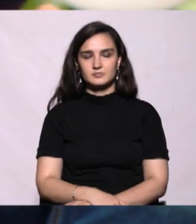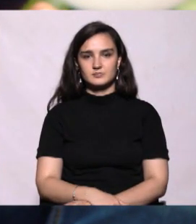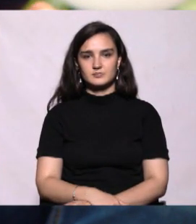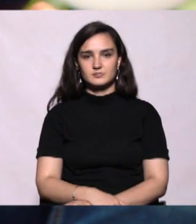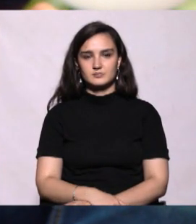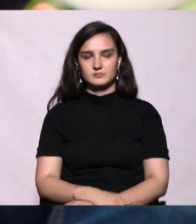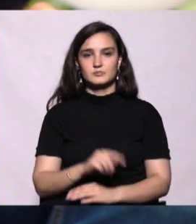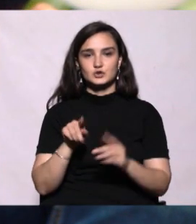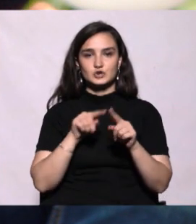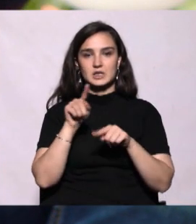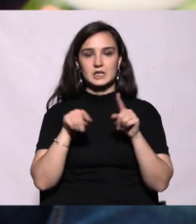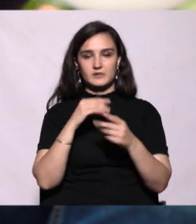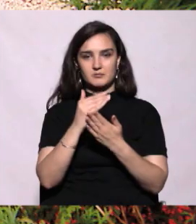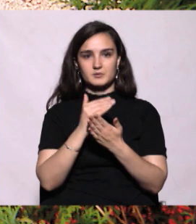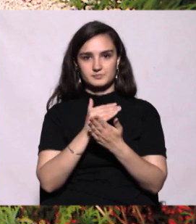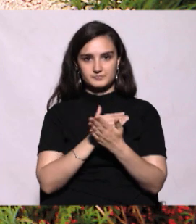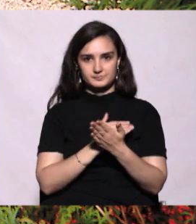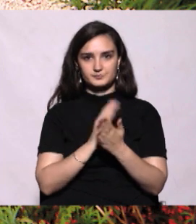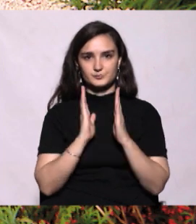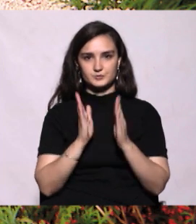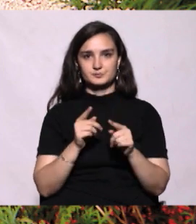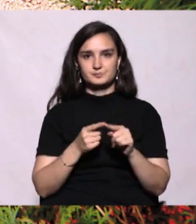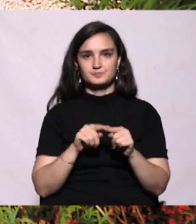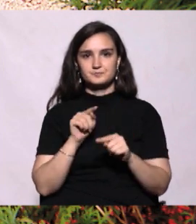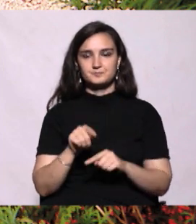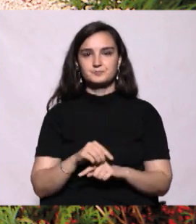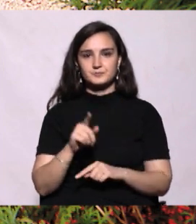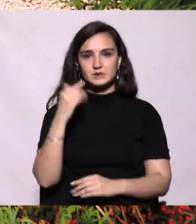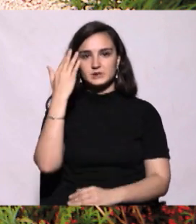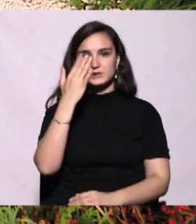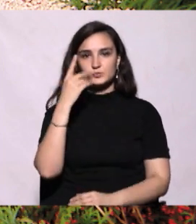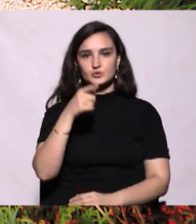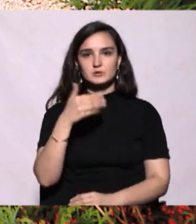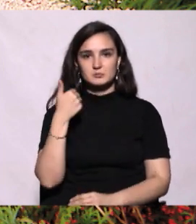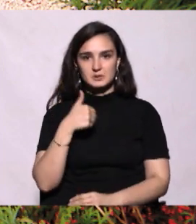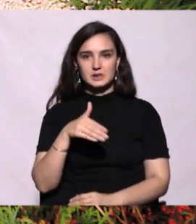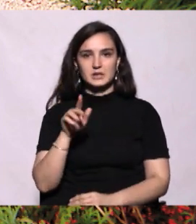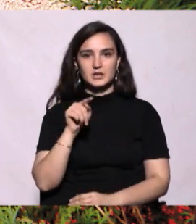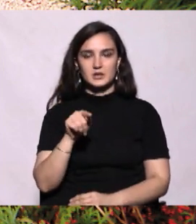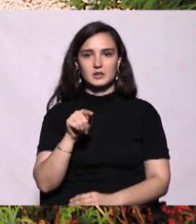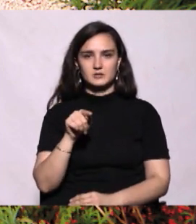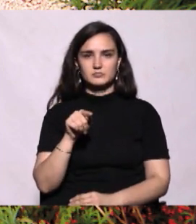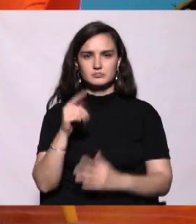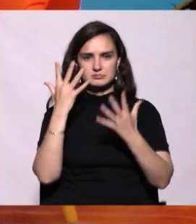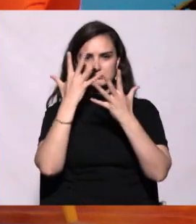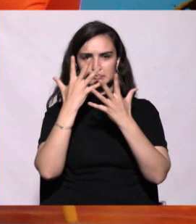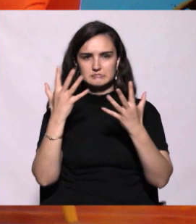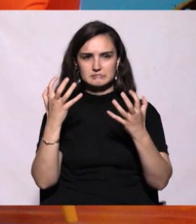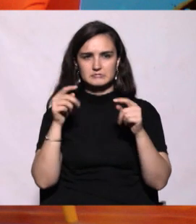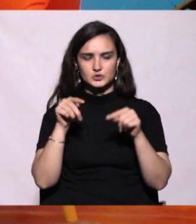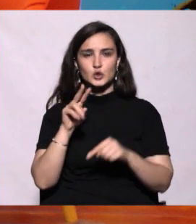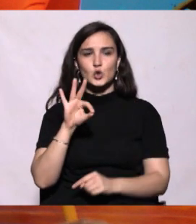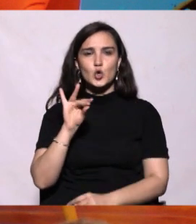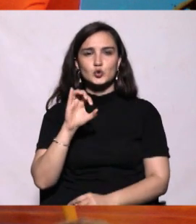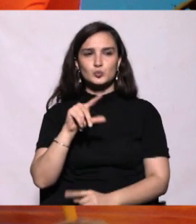following question. Now, imagine you go for a walk on Dartmoor Moor and